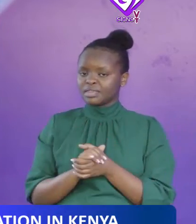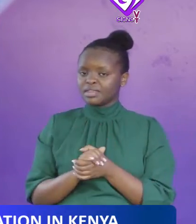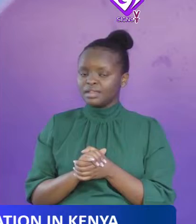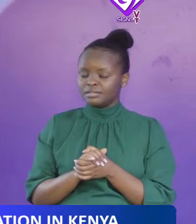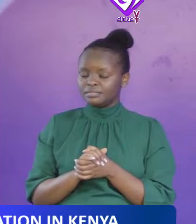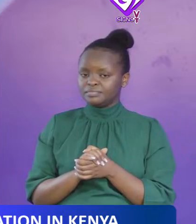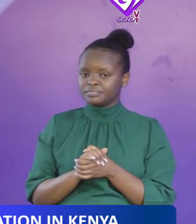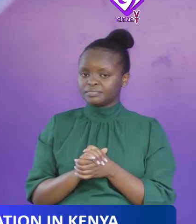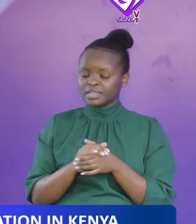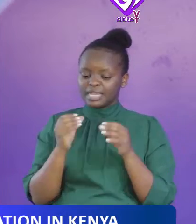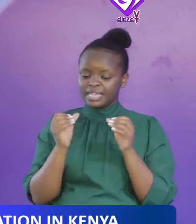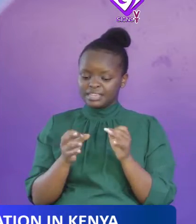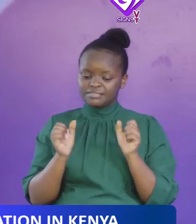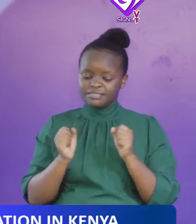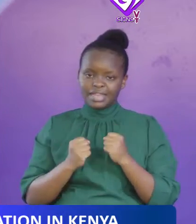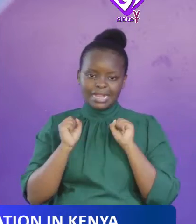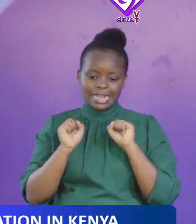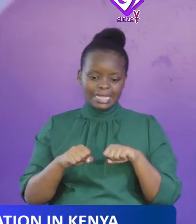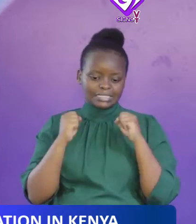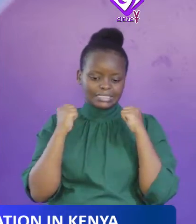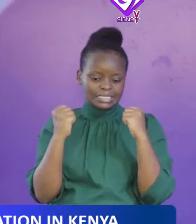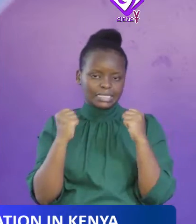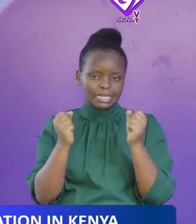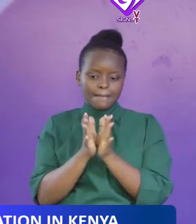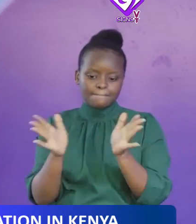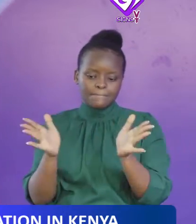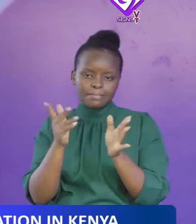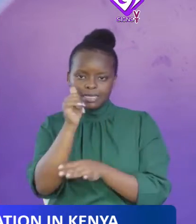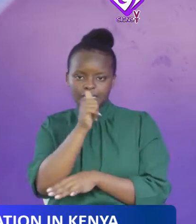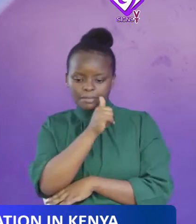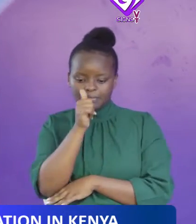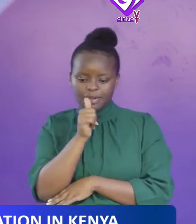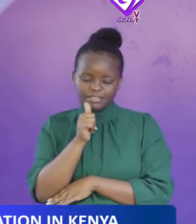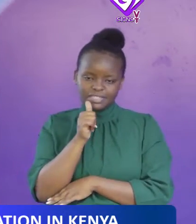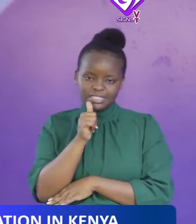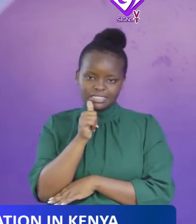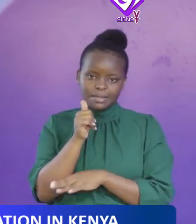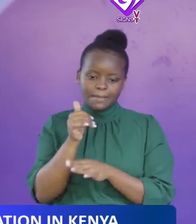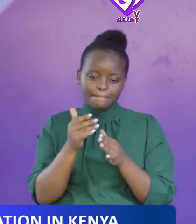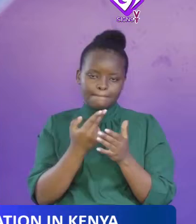strengthen public-private partnerships. Not to privatize,